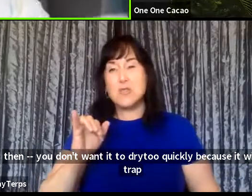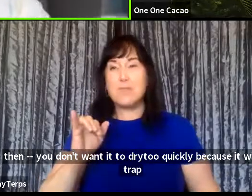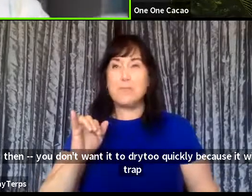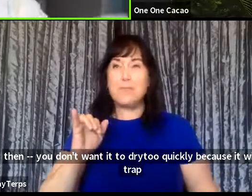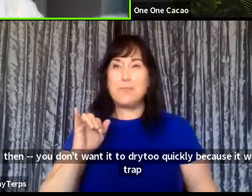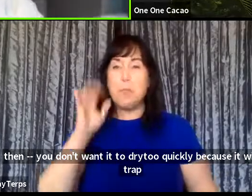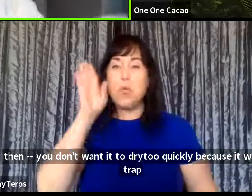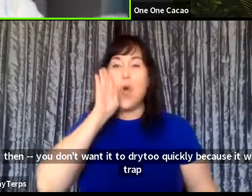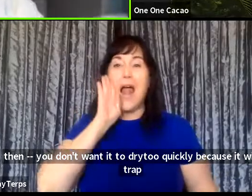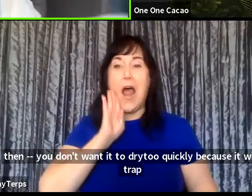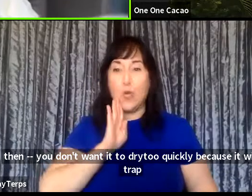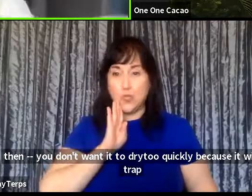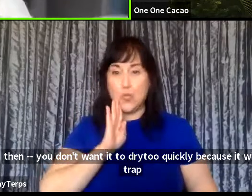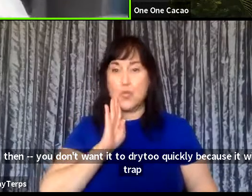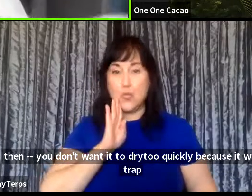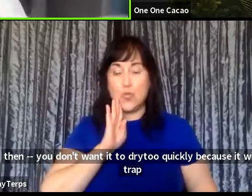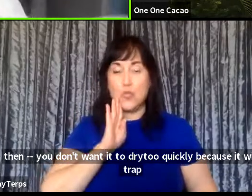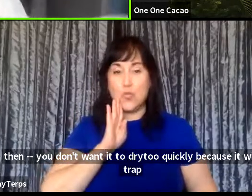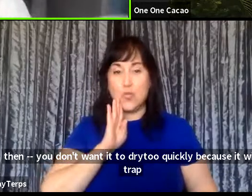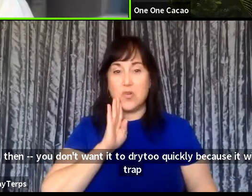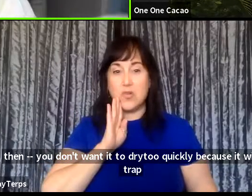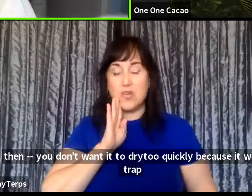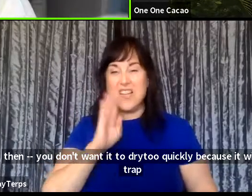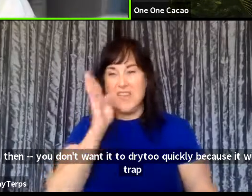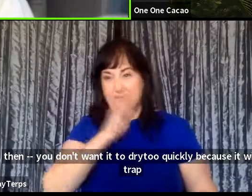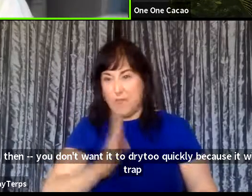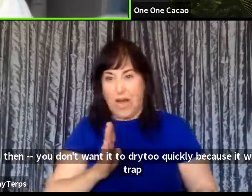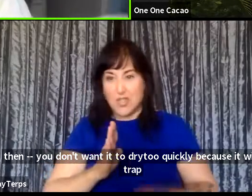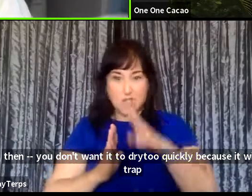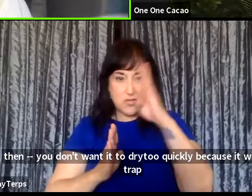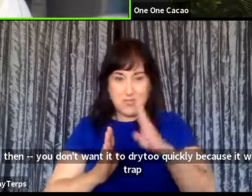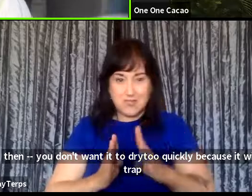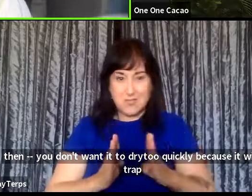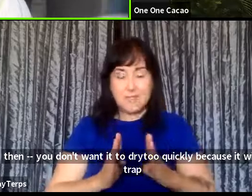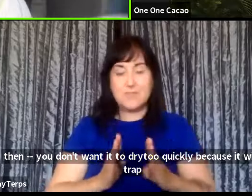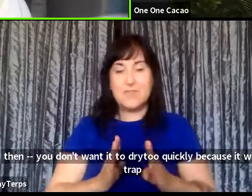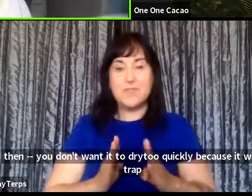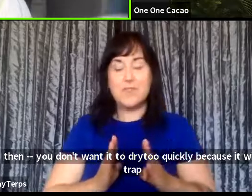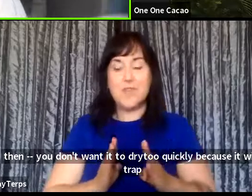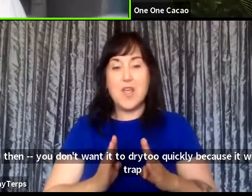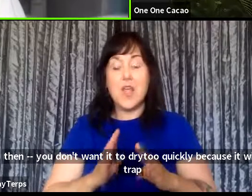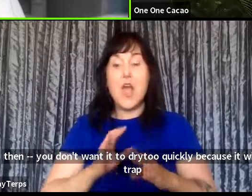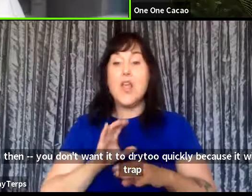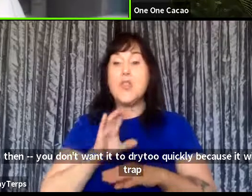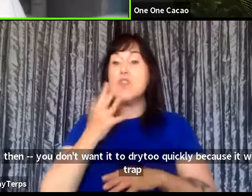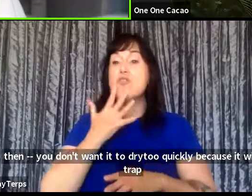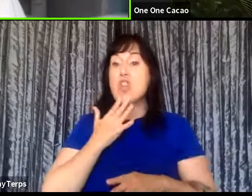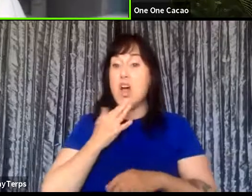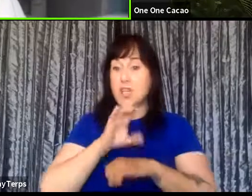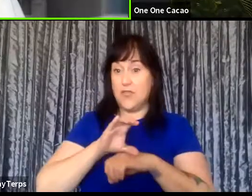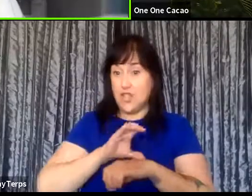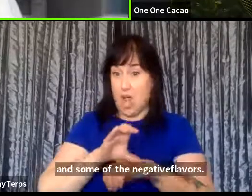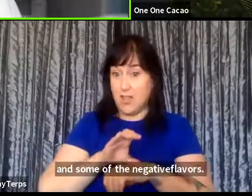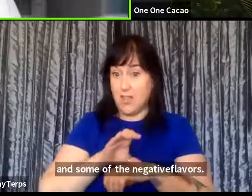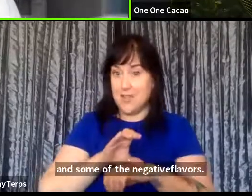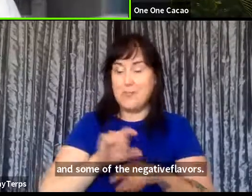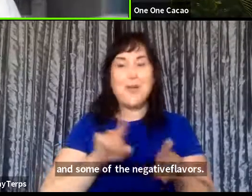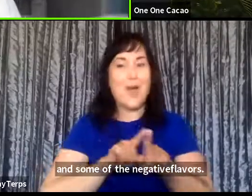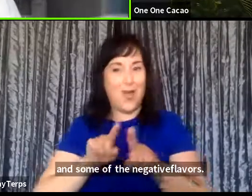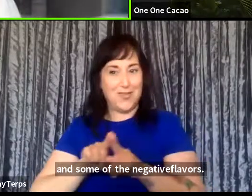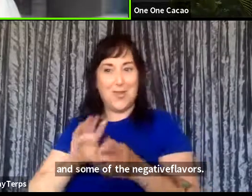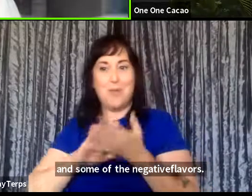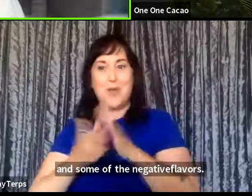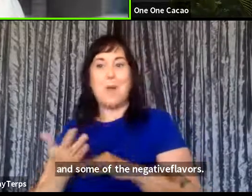look brown, they'll look fractured, they'll look fissured. Not only are they the color of chocolate, but they'll also be the flavor of chocolate.